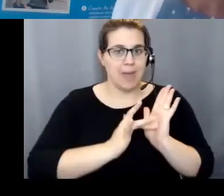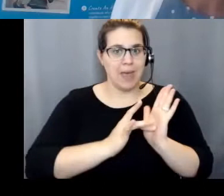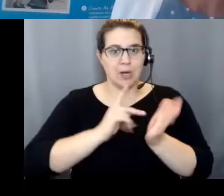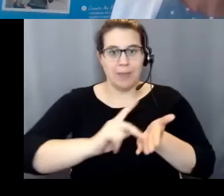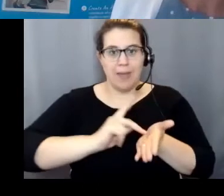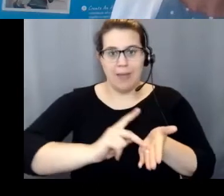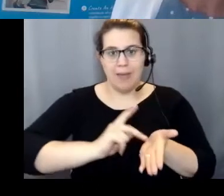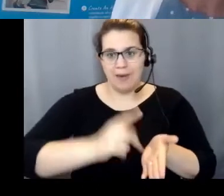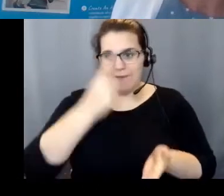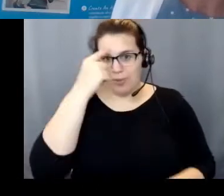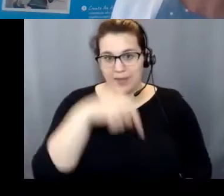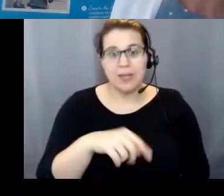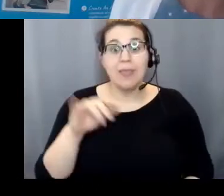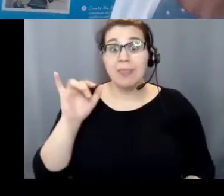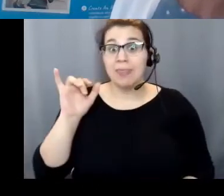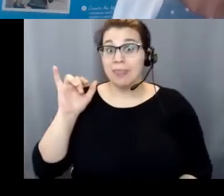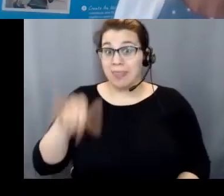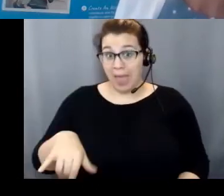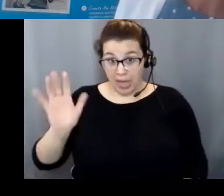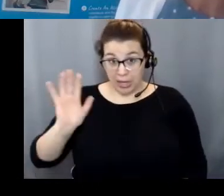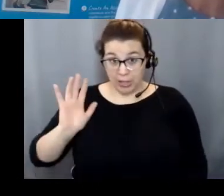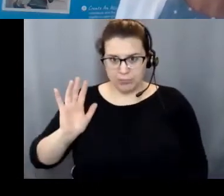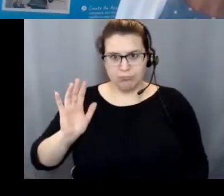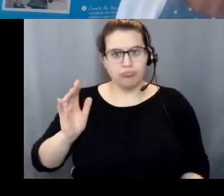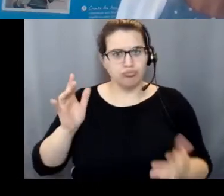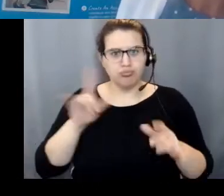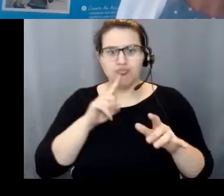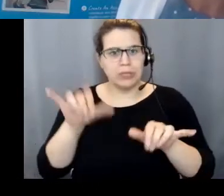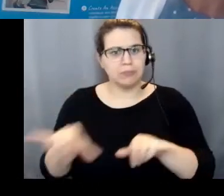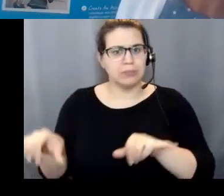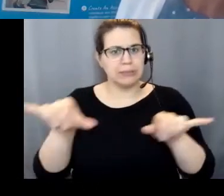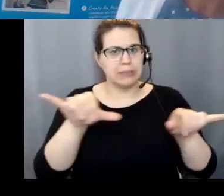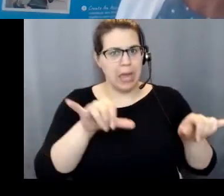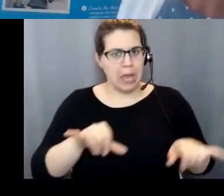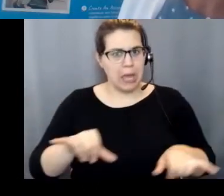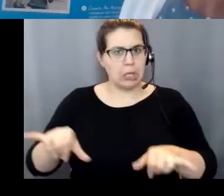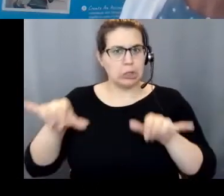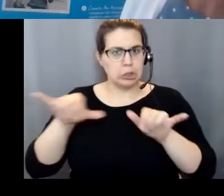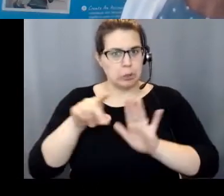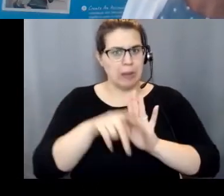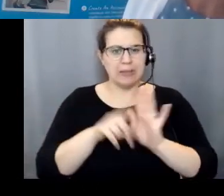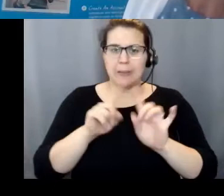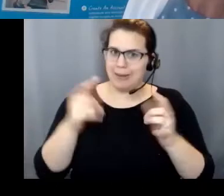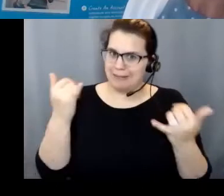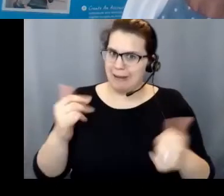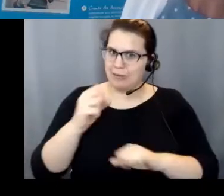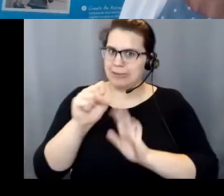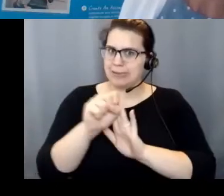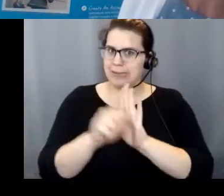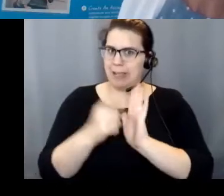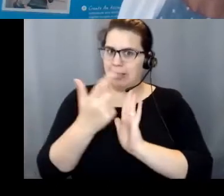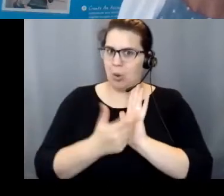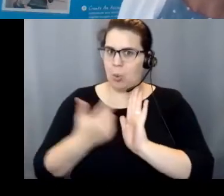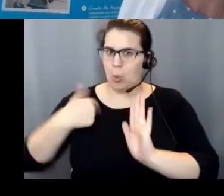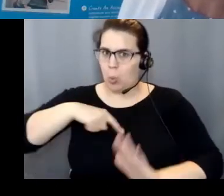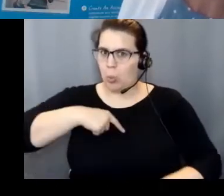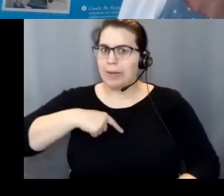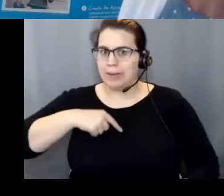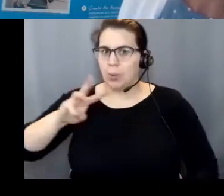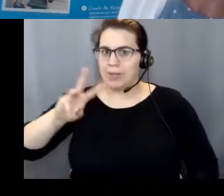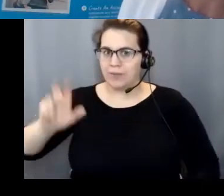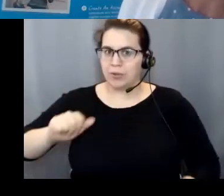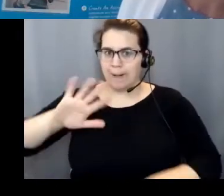beneficiary. So this was standard internal policy, but now it is state law. West Virginia was one of the first states in the country to pass